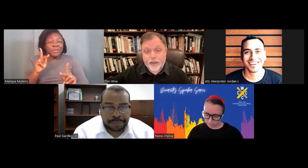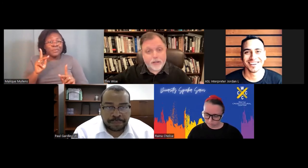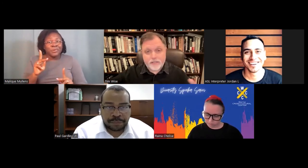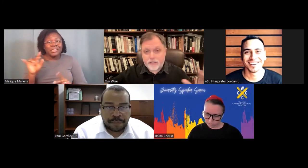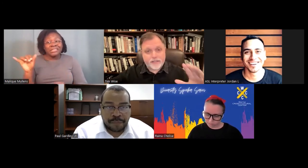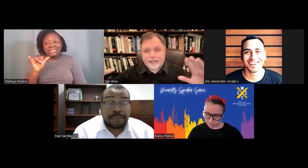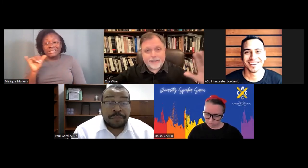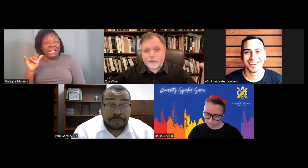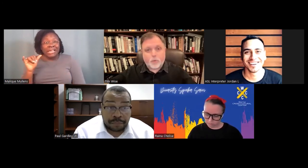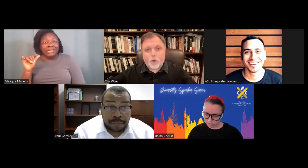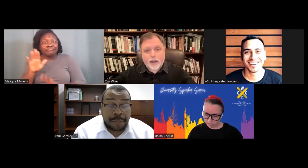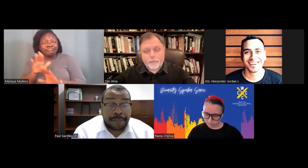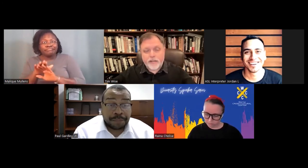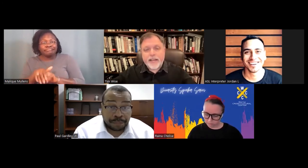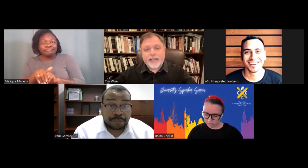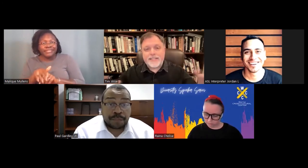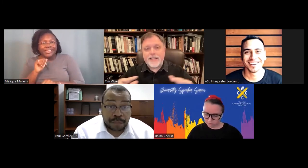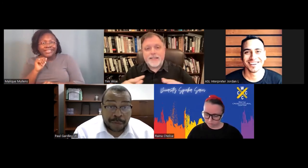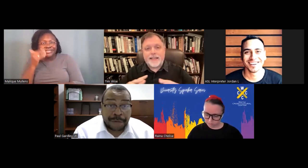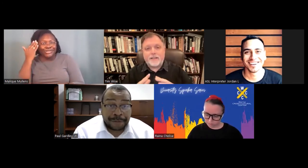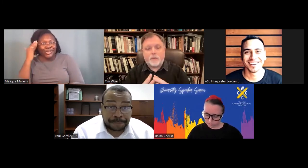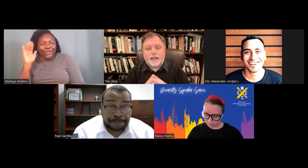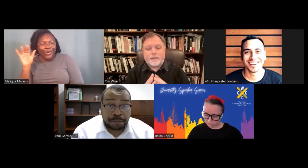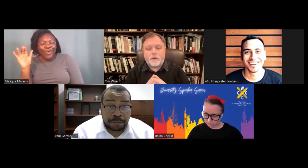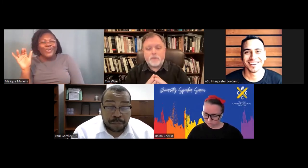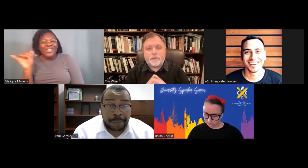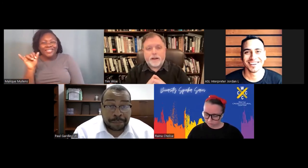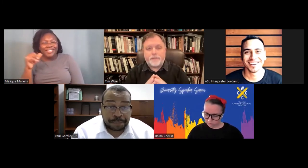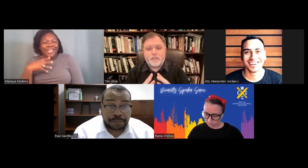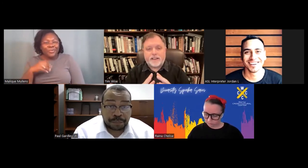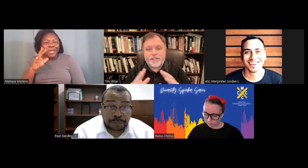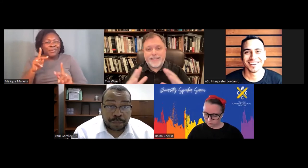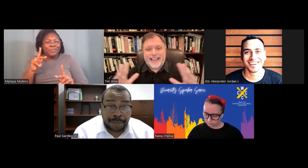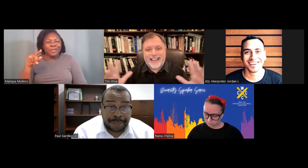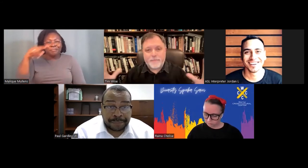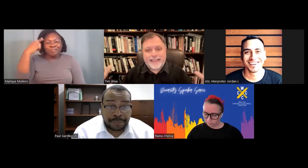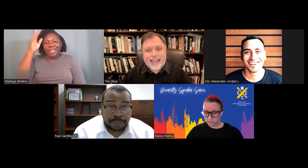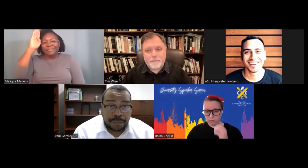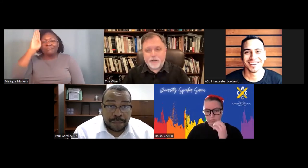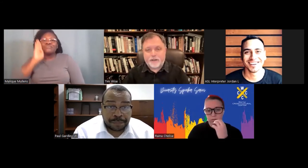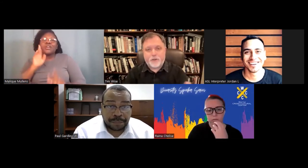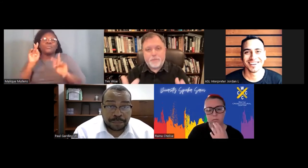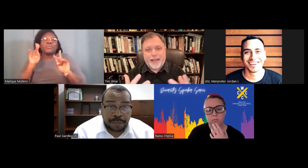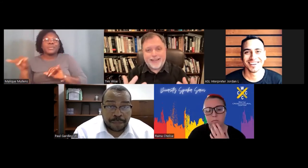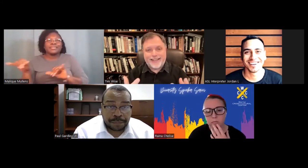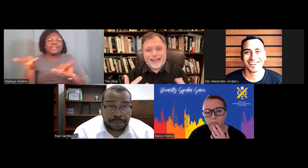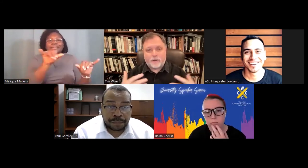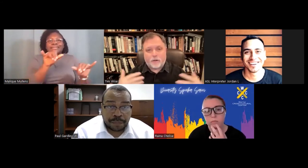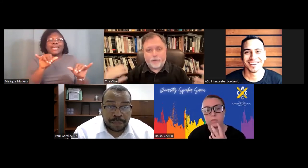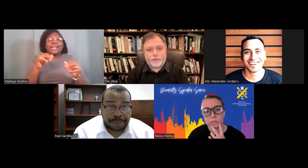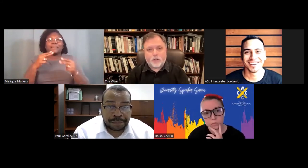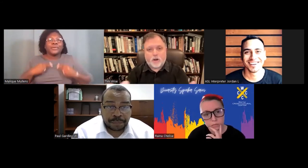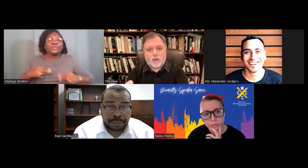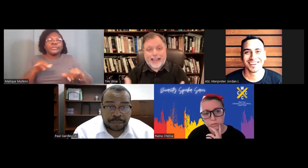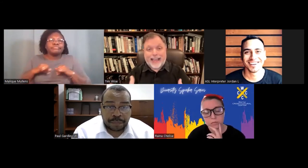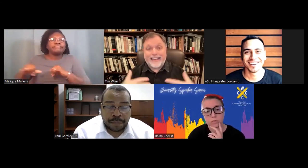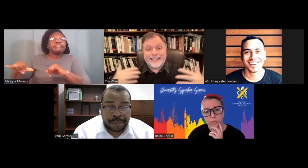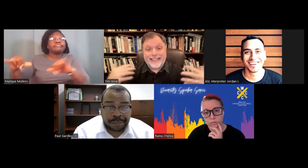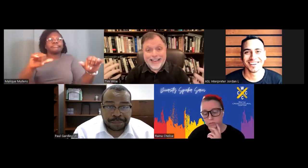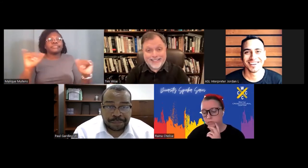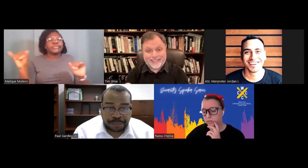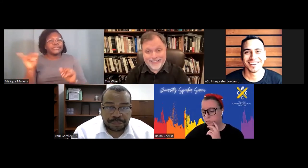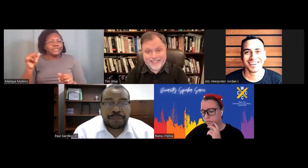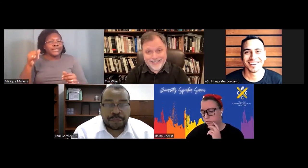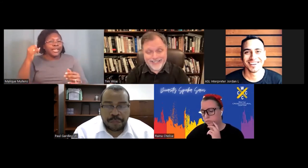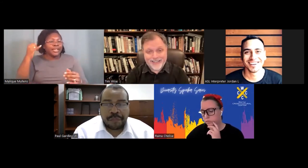incompetence, right? Because it's not that they're more competent. It's that, you know, Black folks and brown folks have the same gamut of humanity and all the flaws and